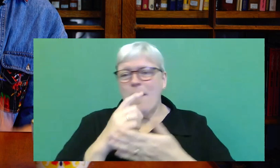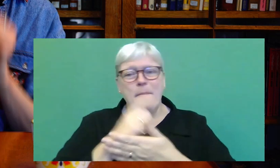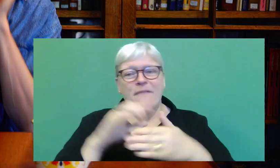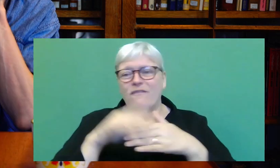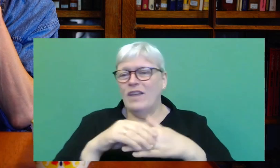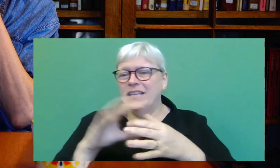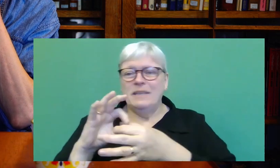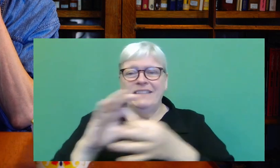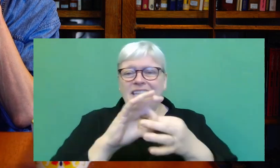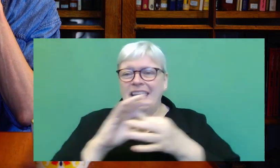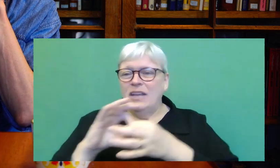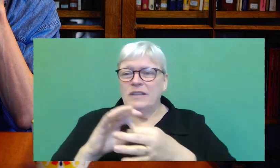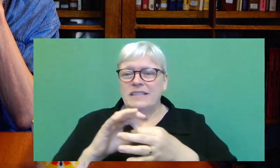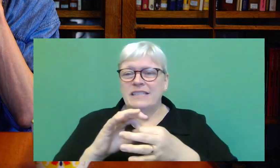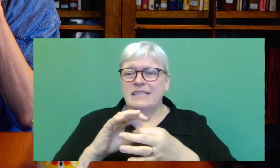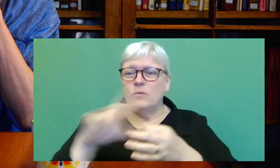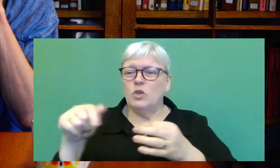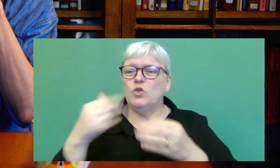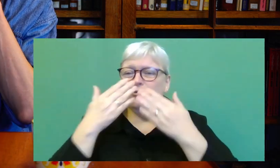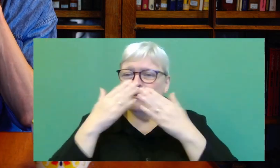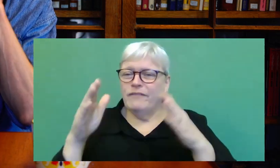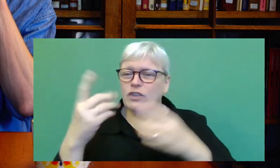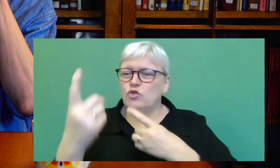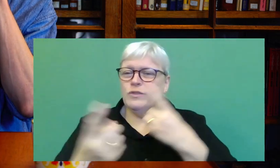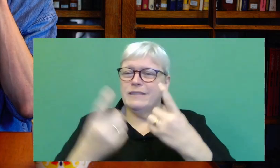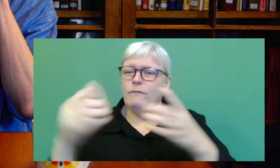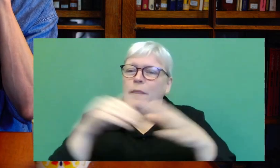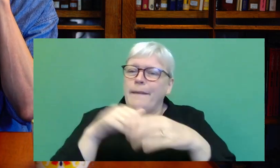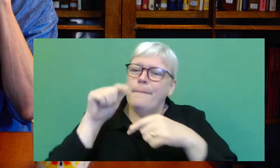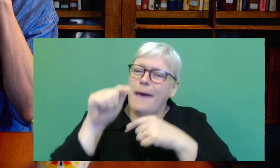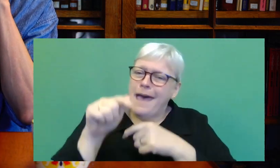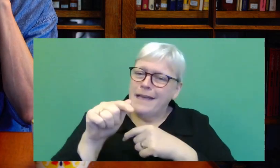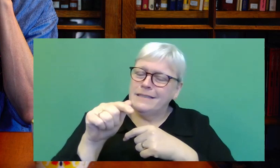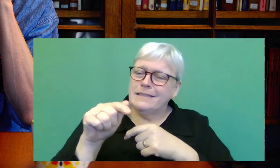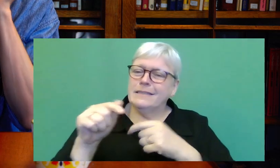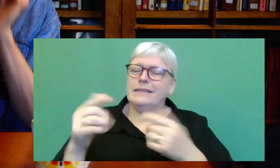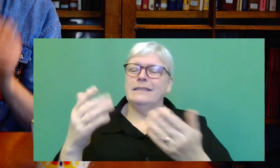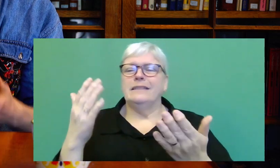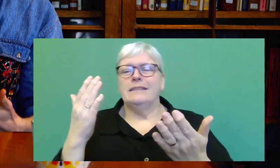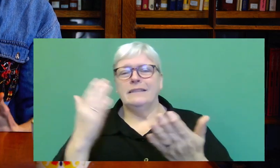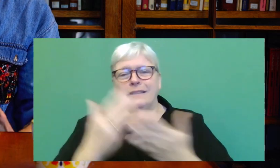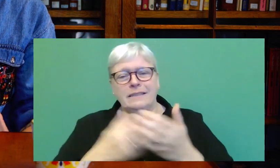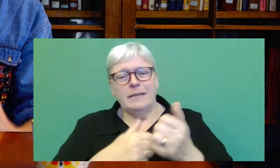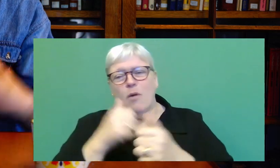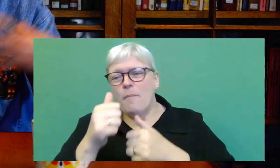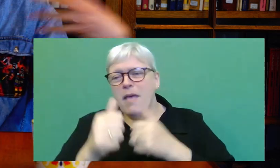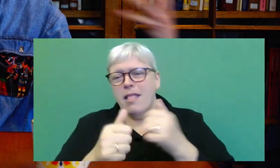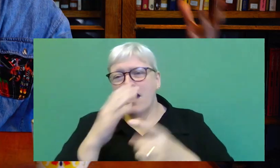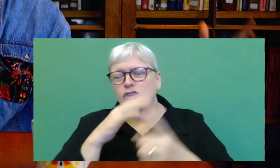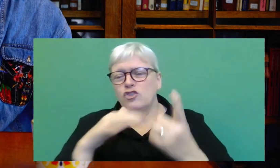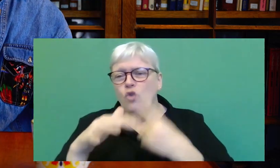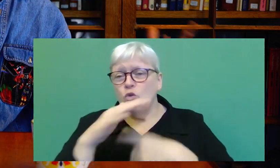themselves within the friendship network. Very popular social human beings are ending their own life